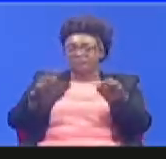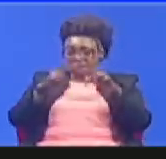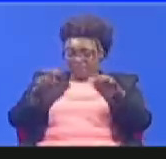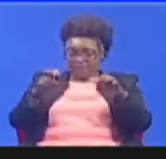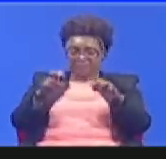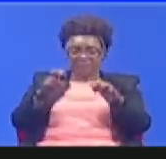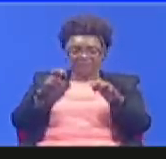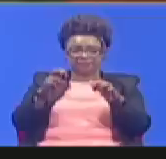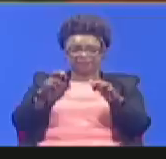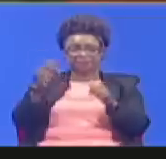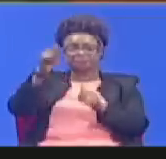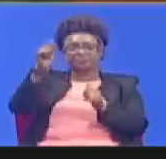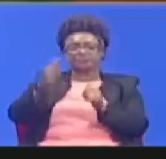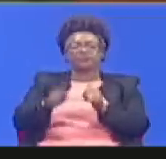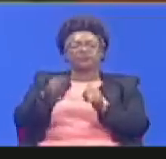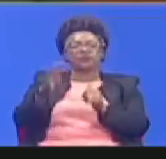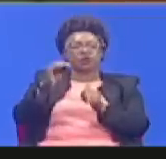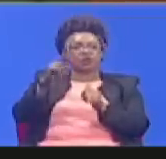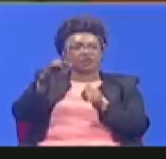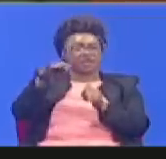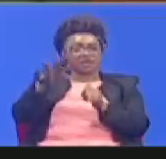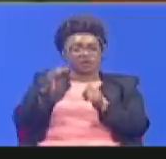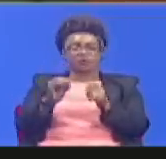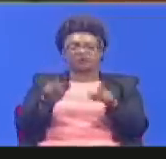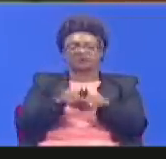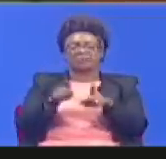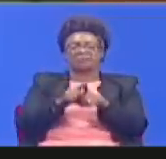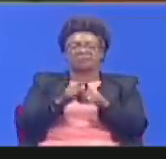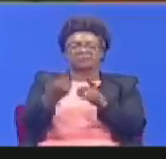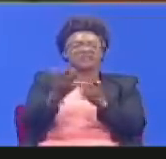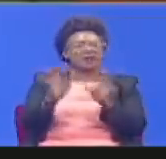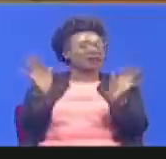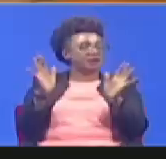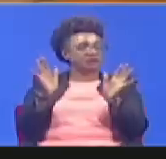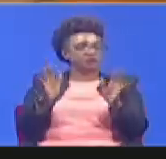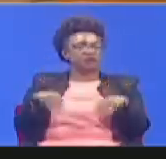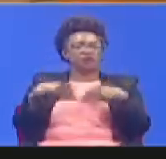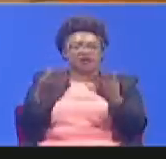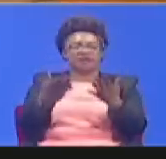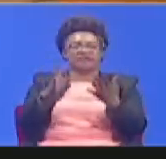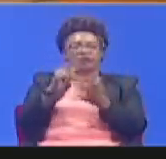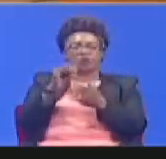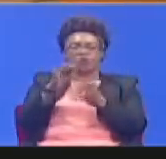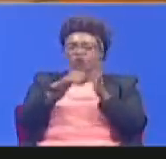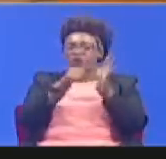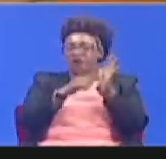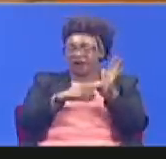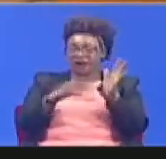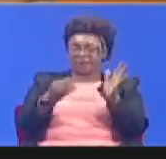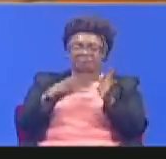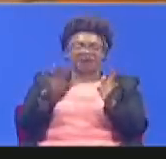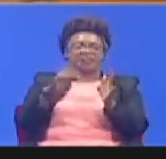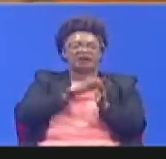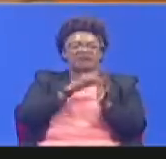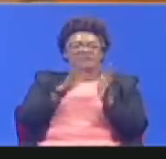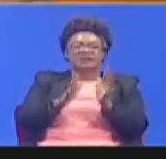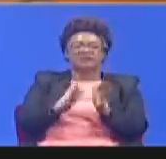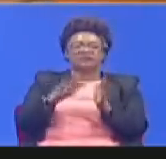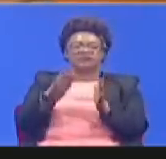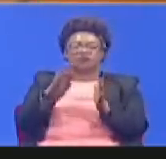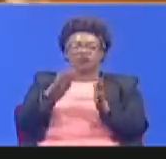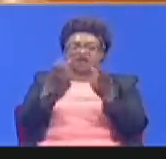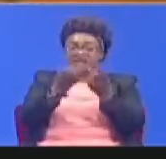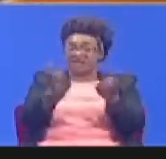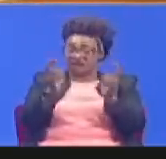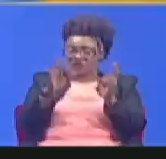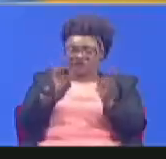Judge Justice John Onyego also declined to issue the interim orders as sought by the Governor, pending the hearing of his application.